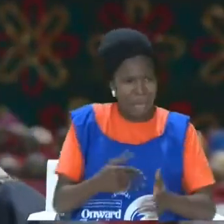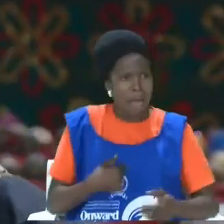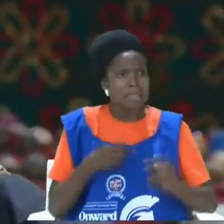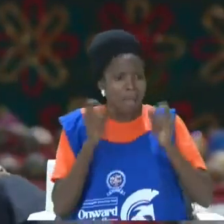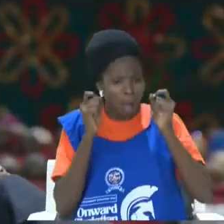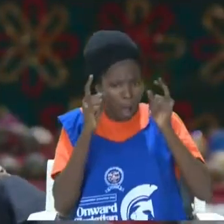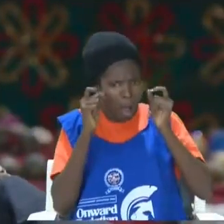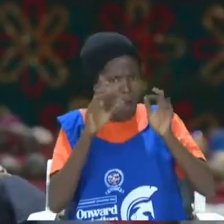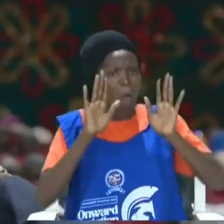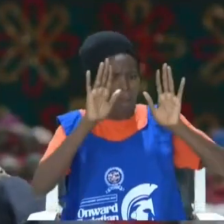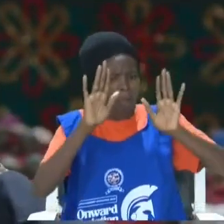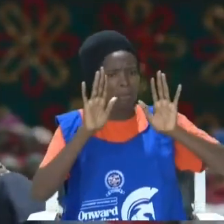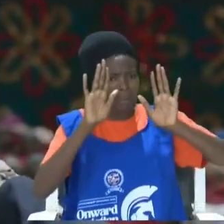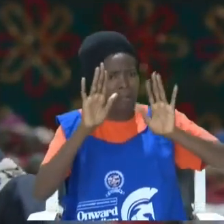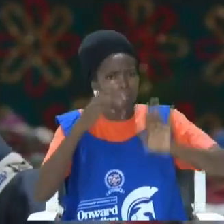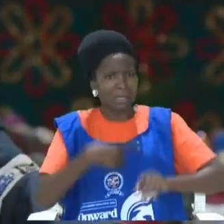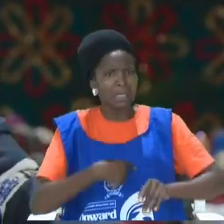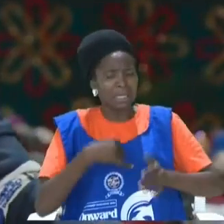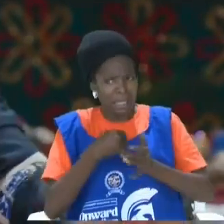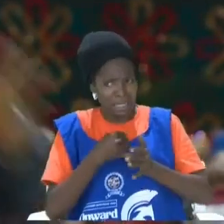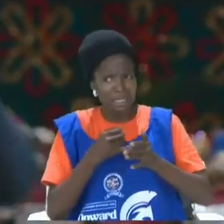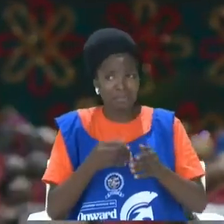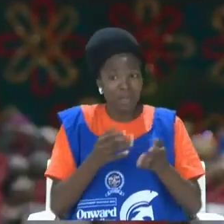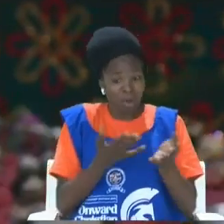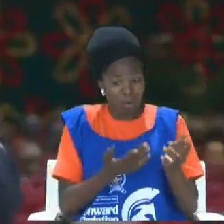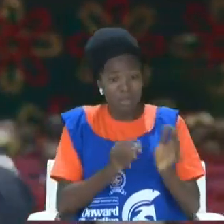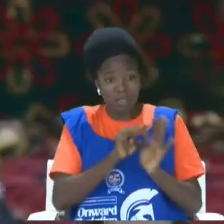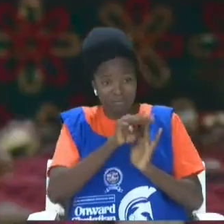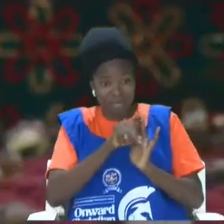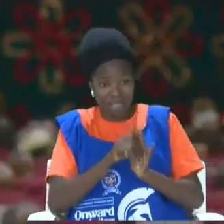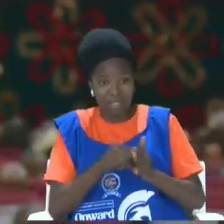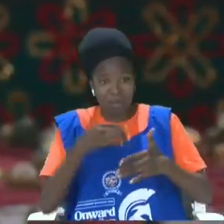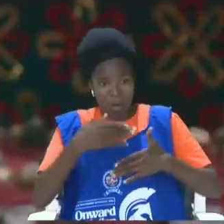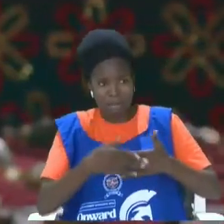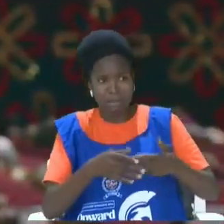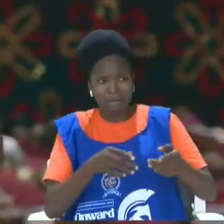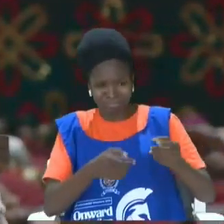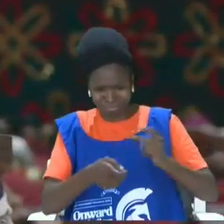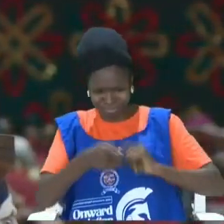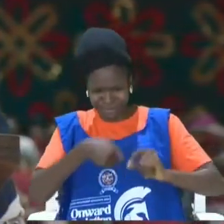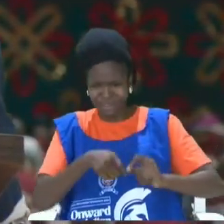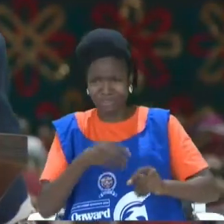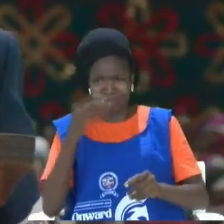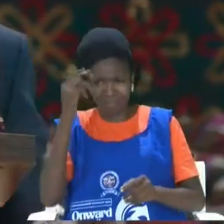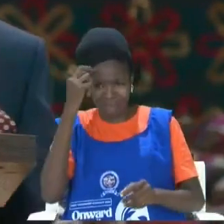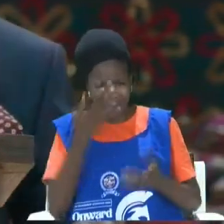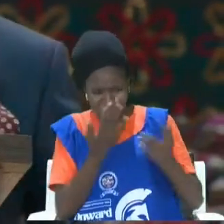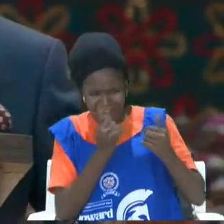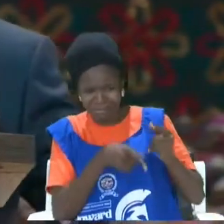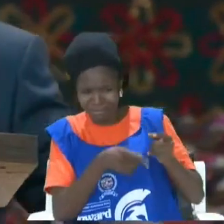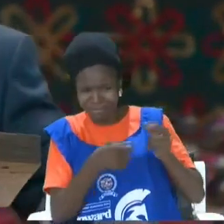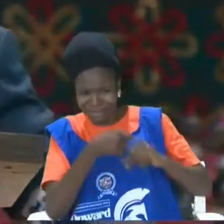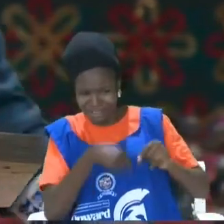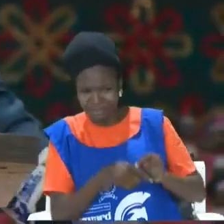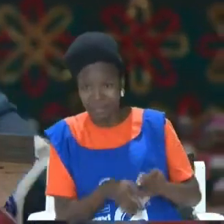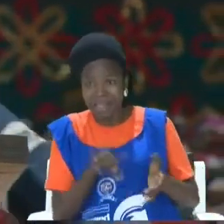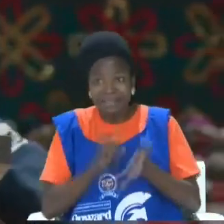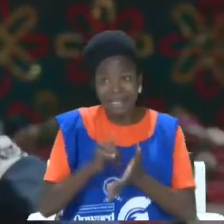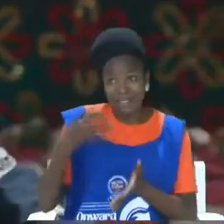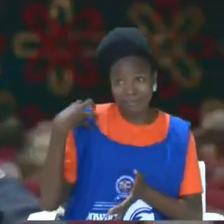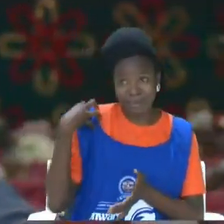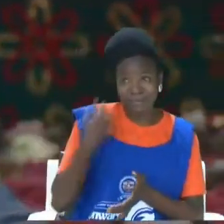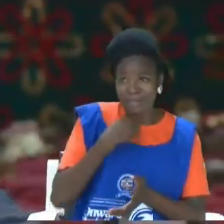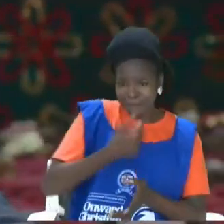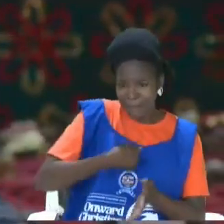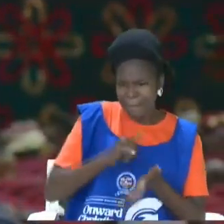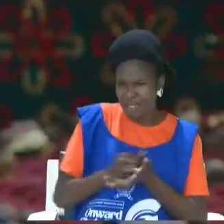would be wonderful. I said, but wait a minute, why this sudden change of mind? He now told me, he said,